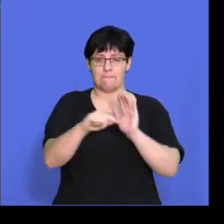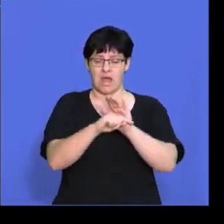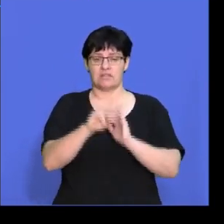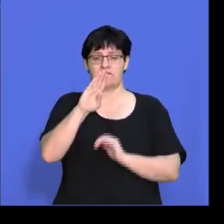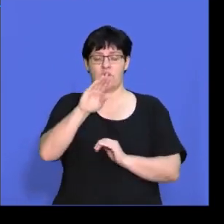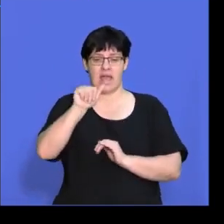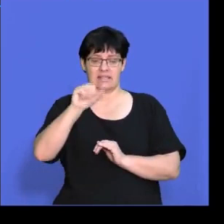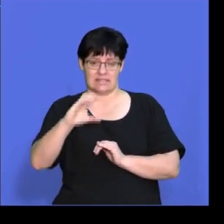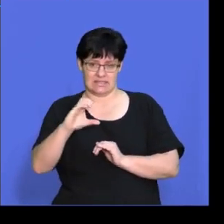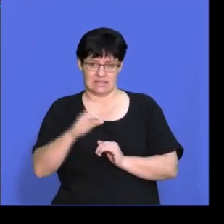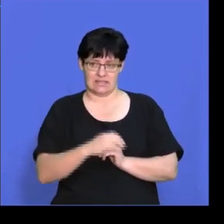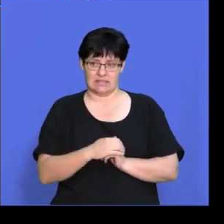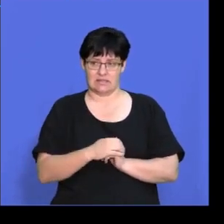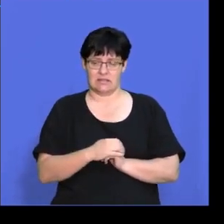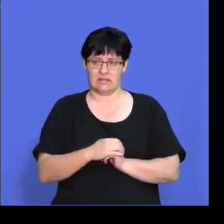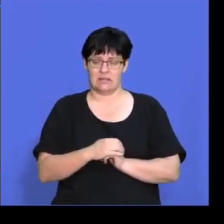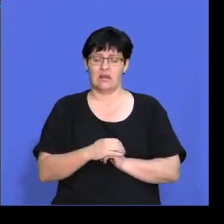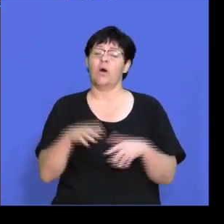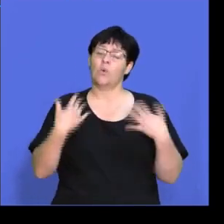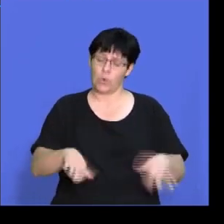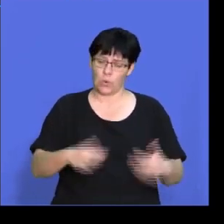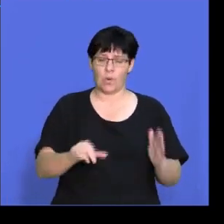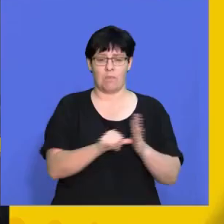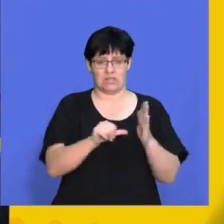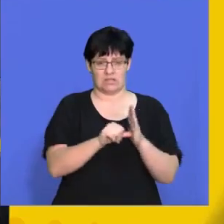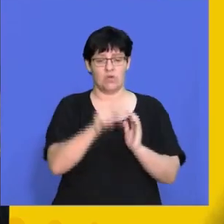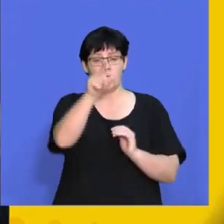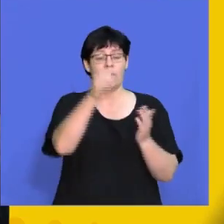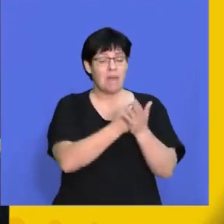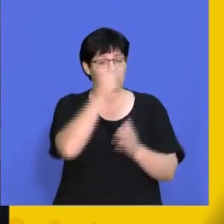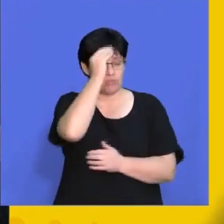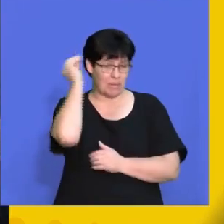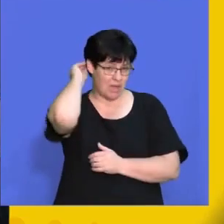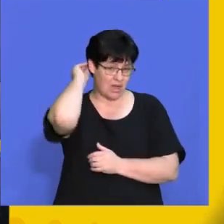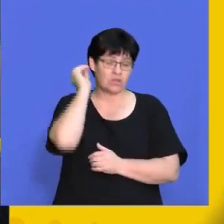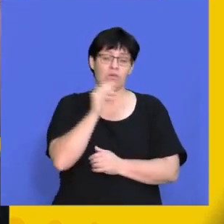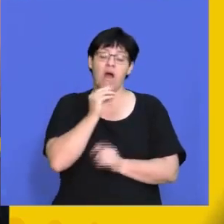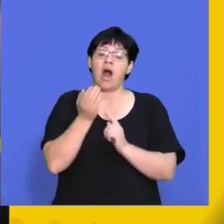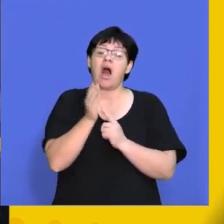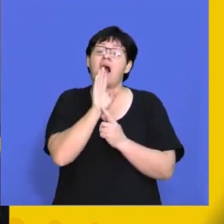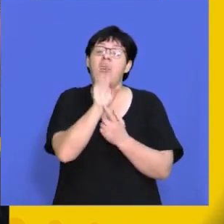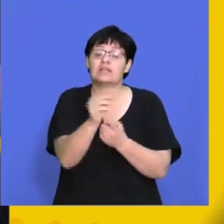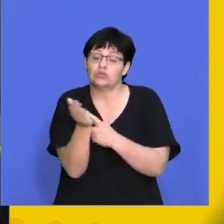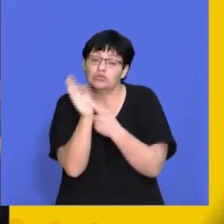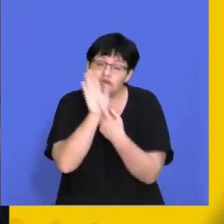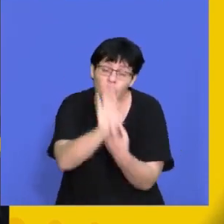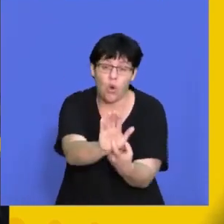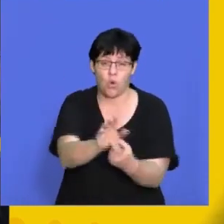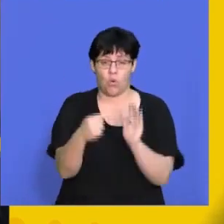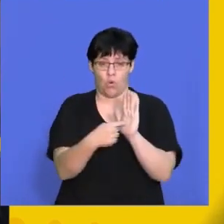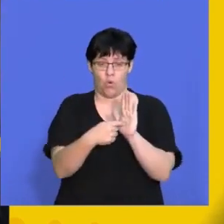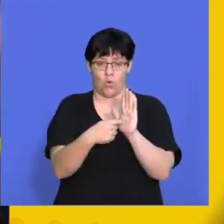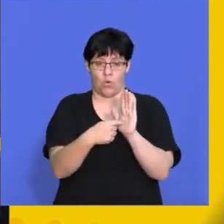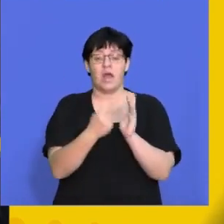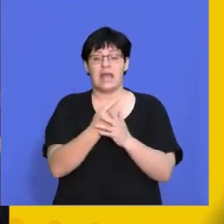minus 4ac. It's very important to remember that this is asking us to show that